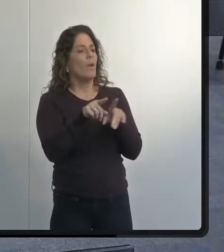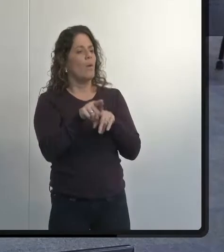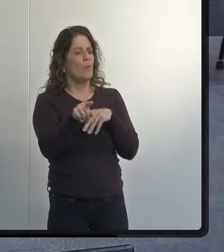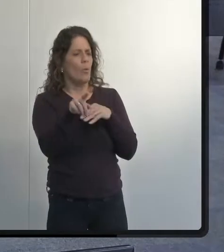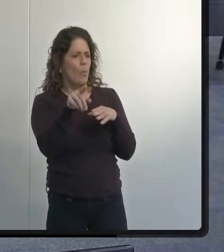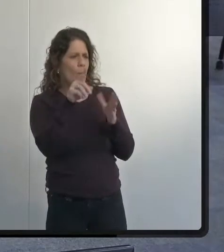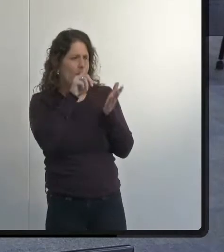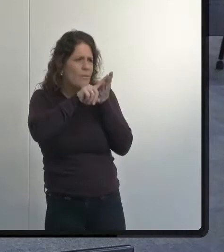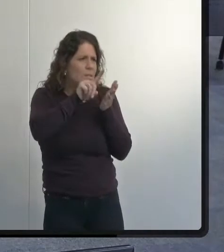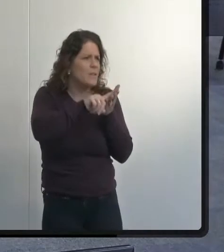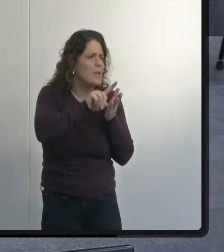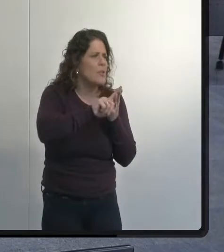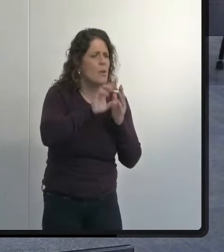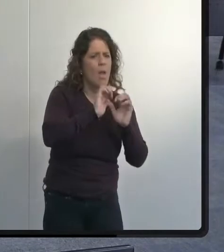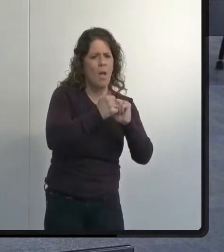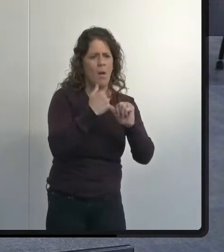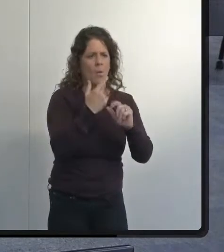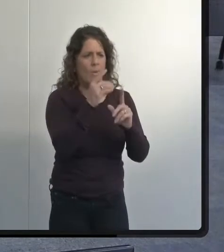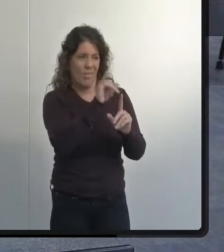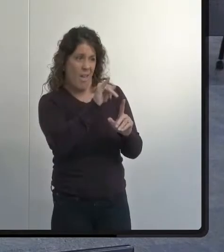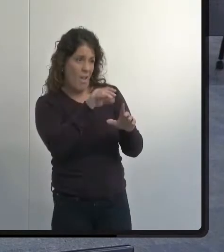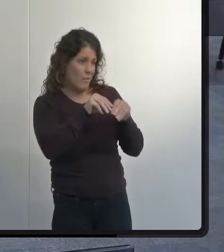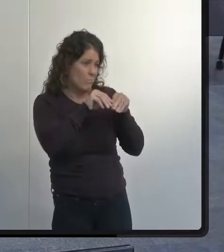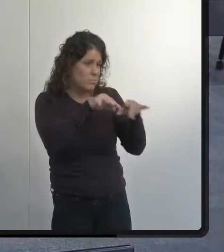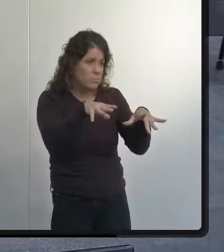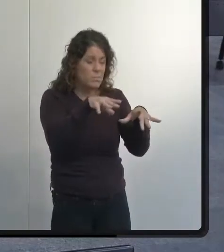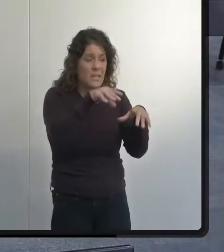outbreak started in the prison and why nothing was